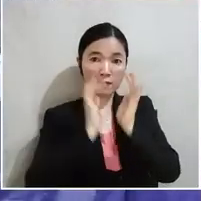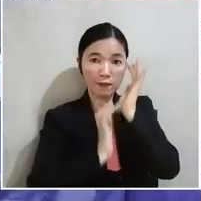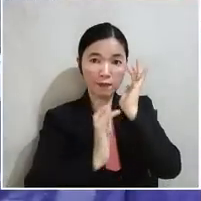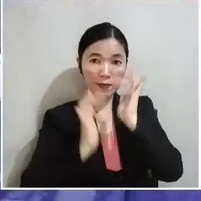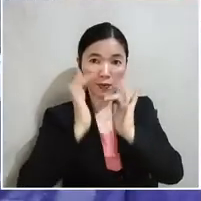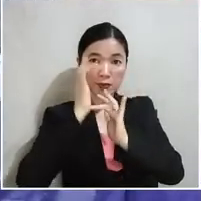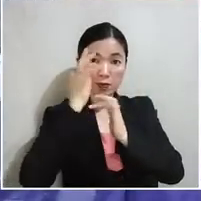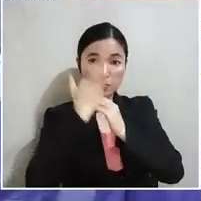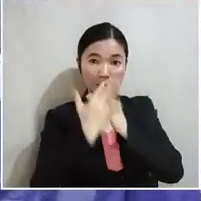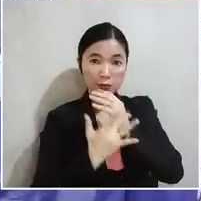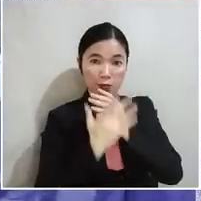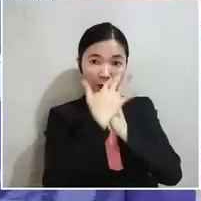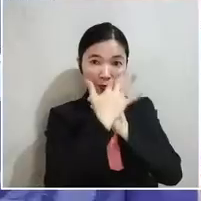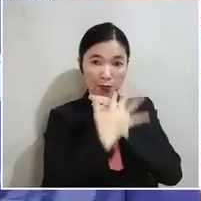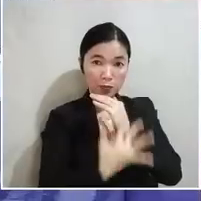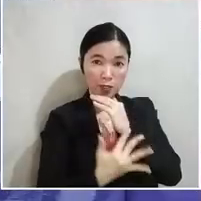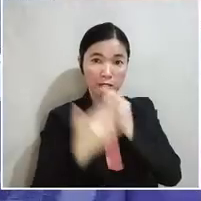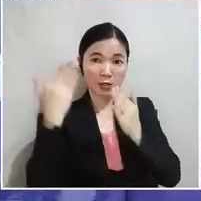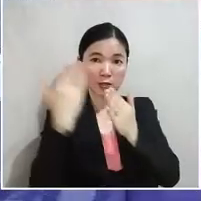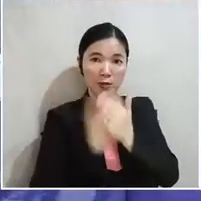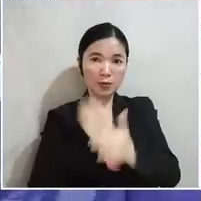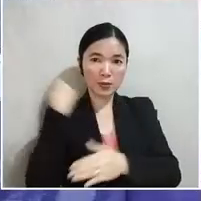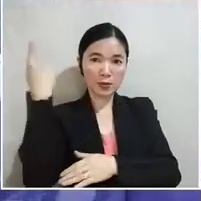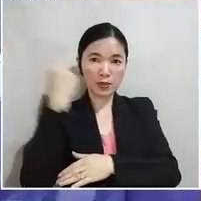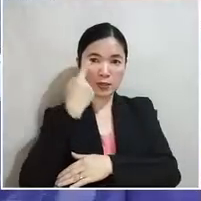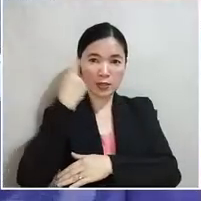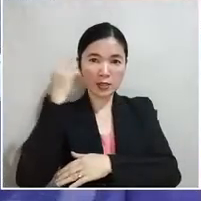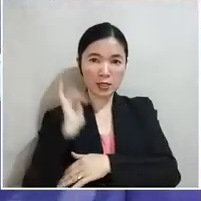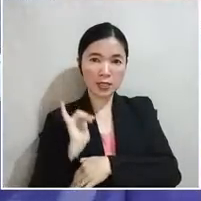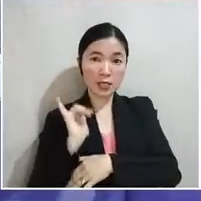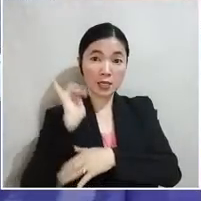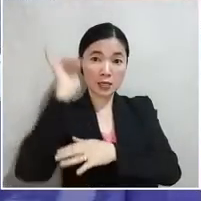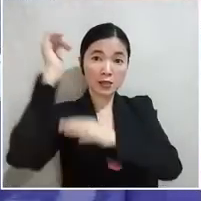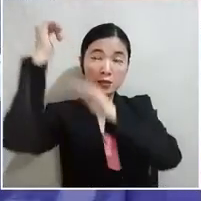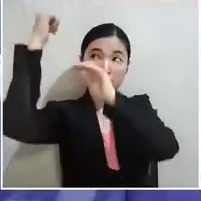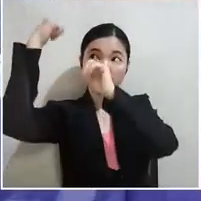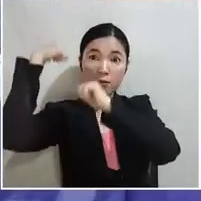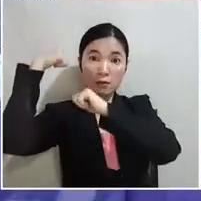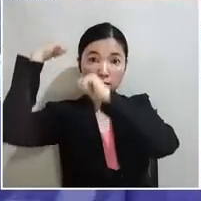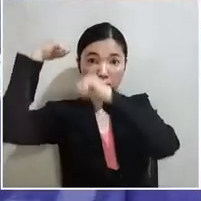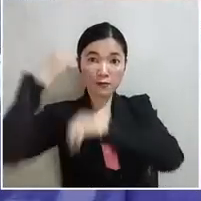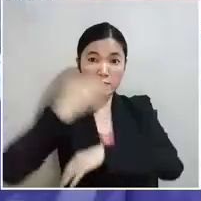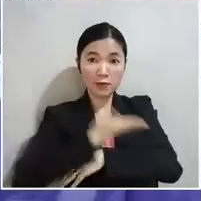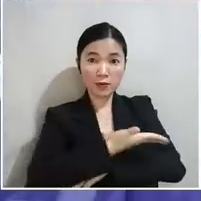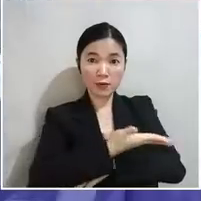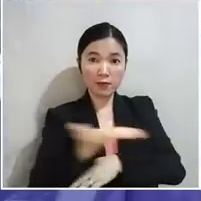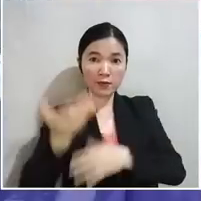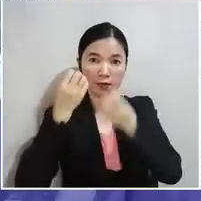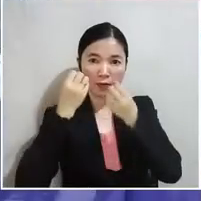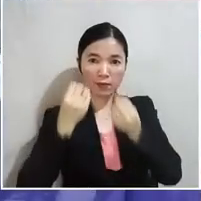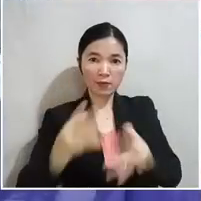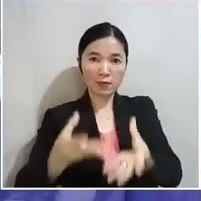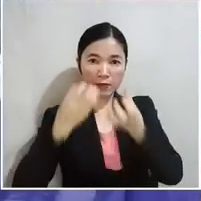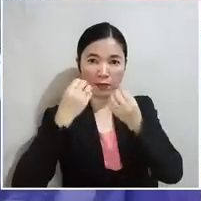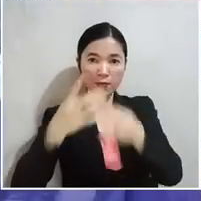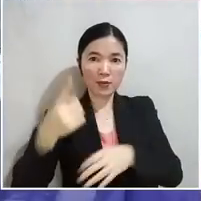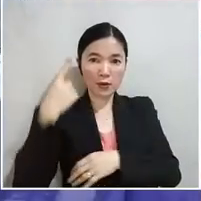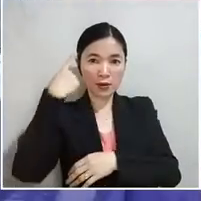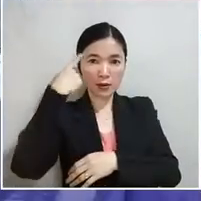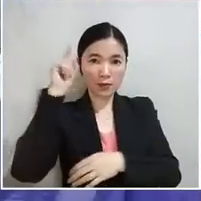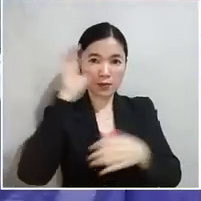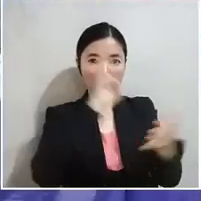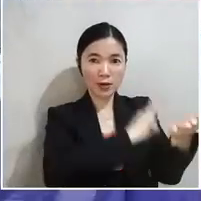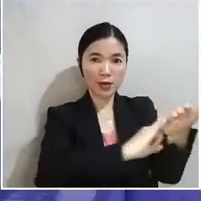my blood, the blood of the new and eternal covenant, which will be poured out for you and for